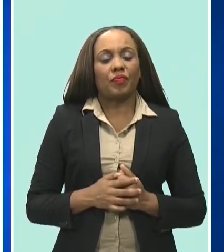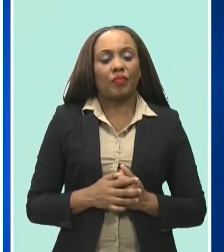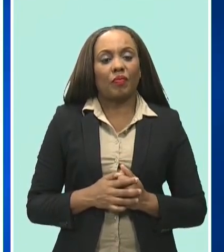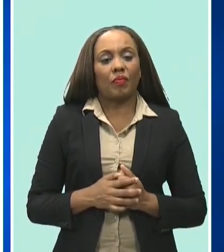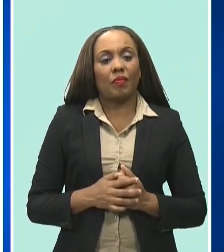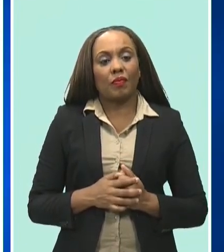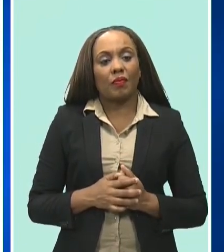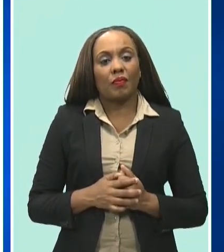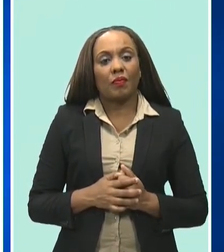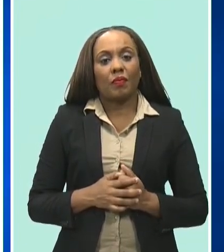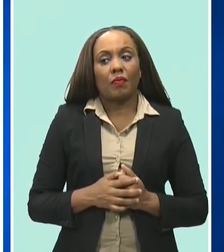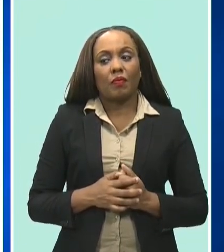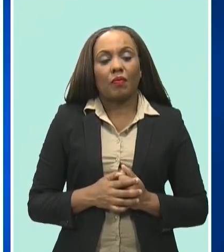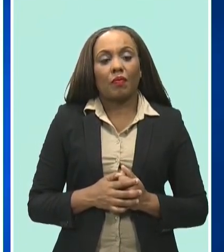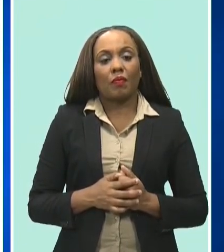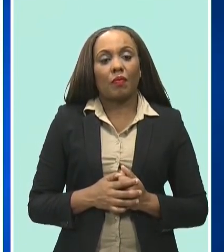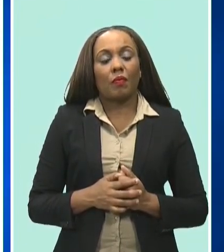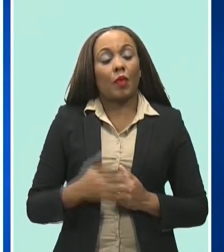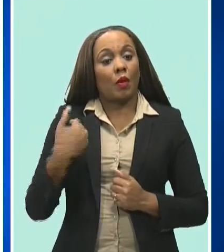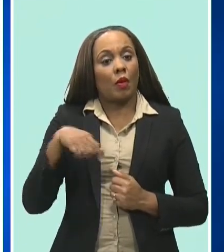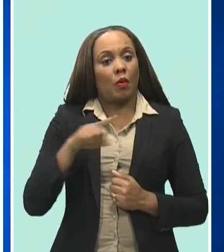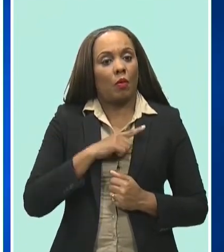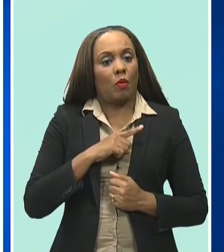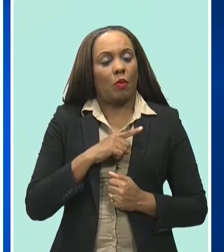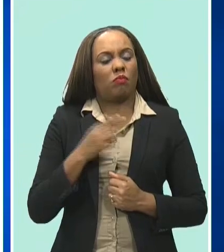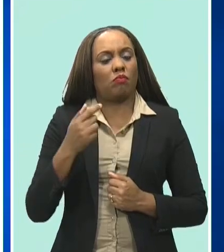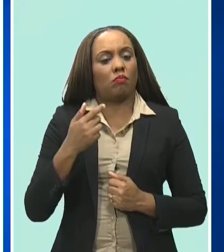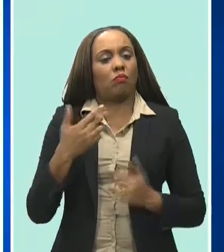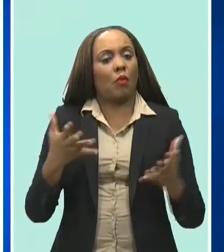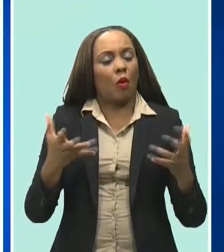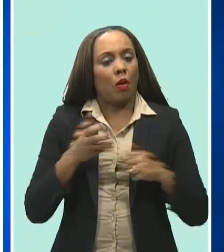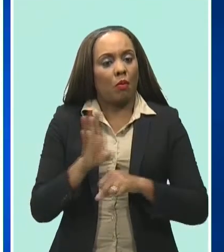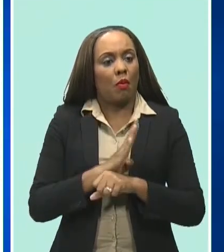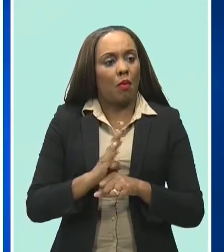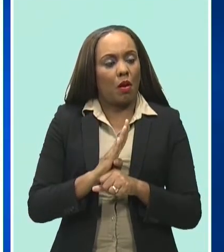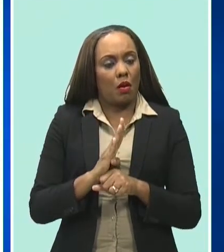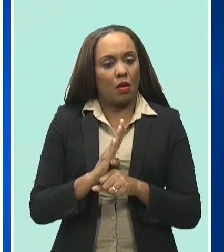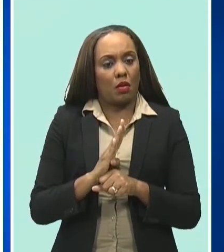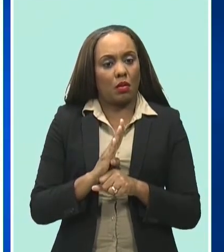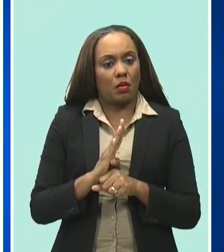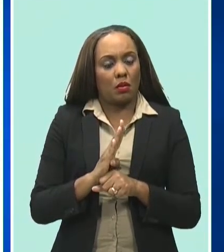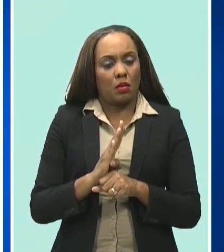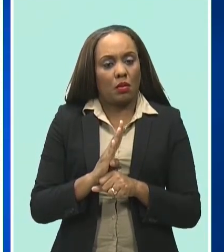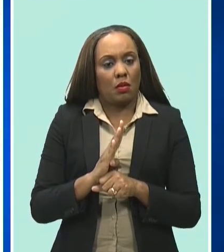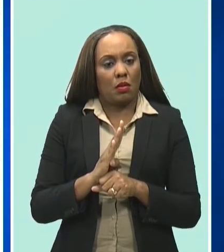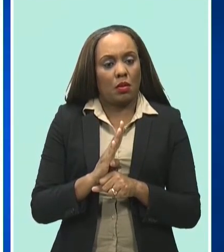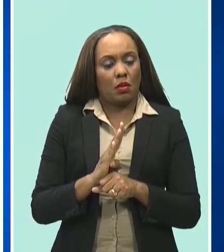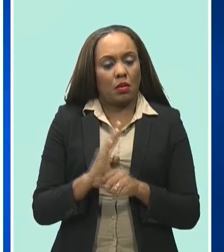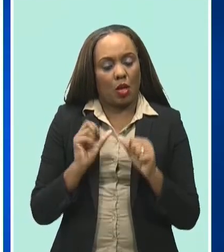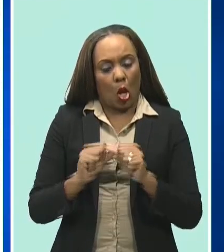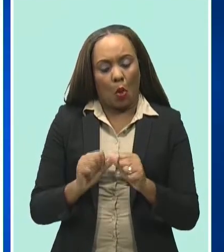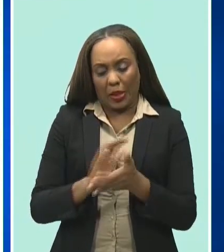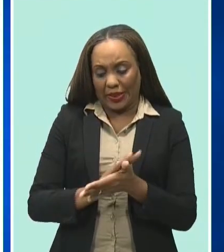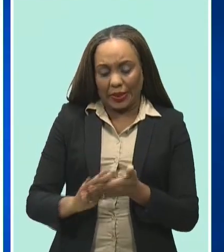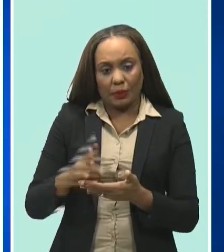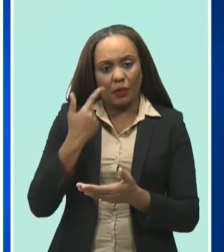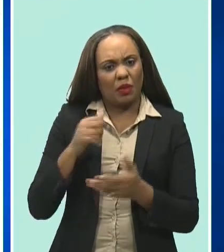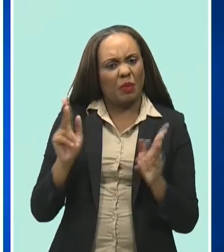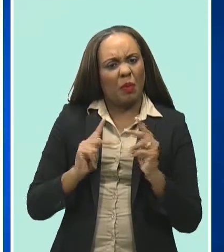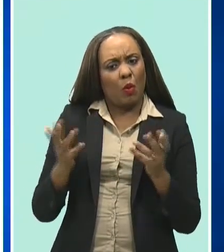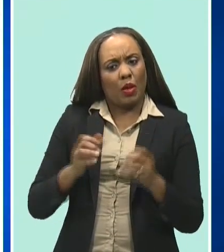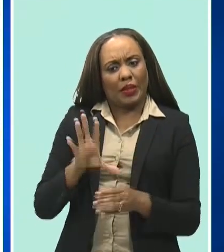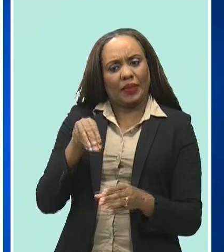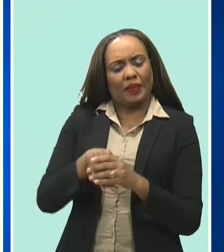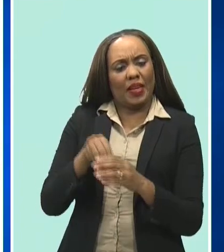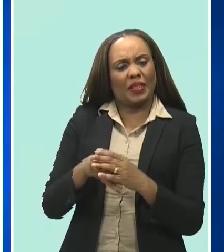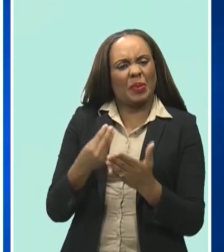remain a jurisdiction that is attractive and appealing to potential investors. So I believe that this is the type of thinking